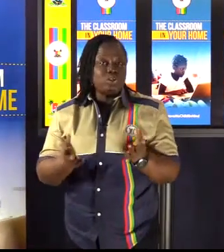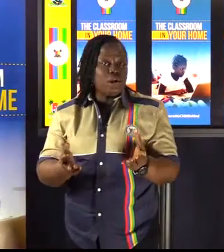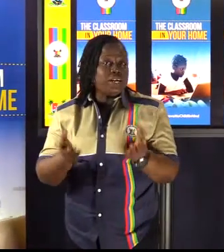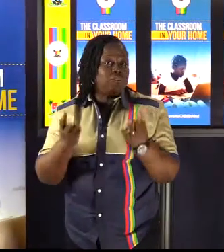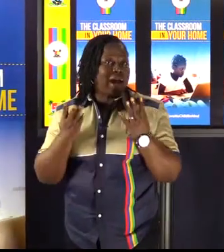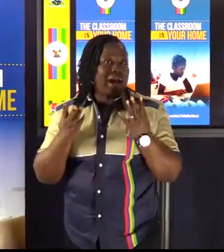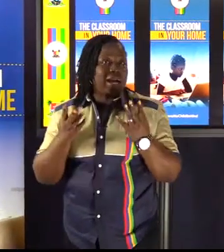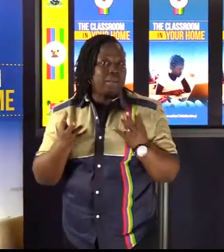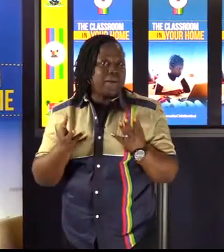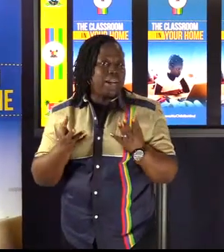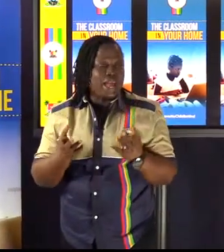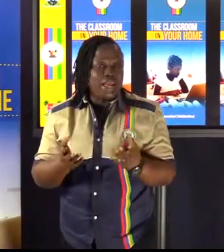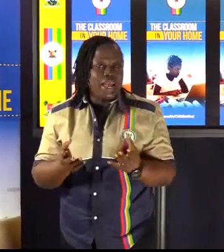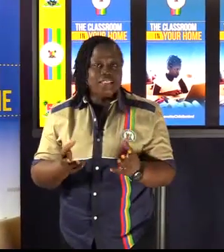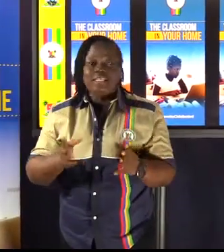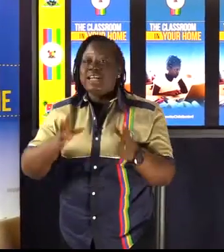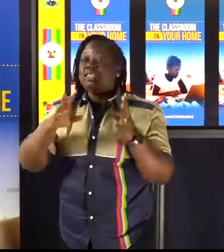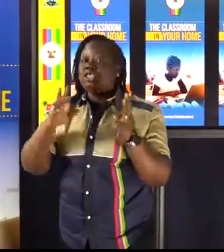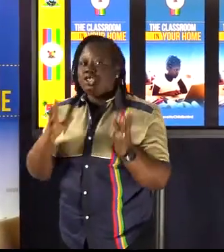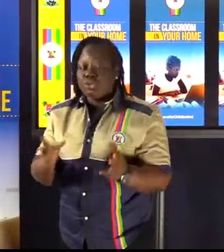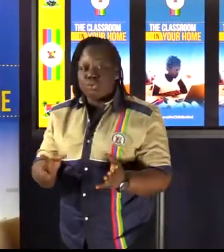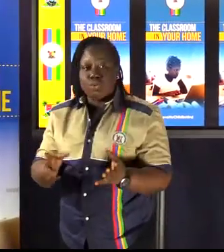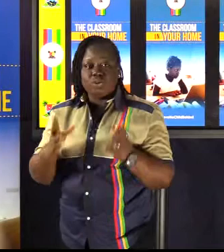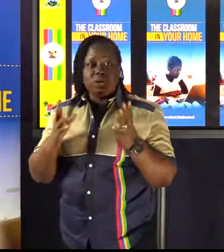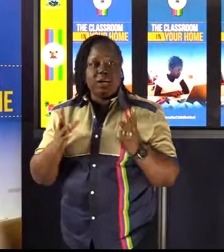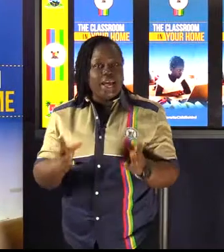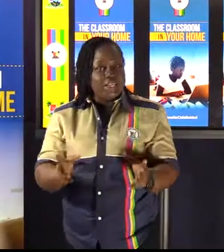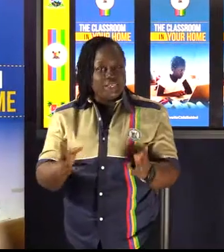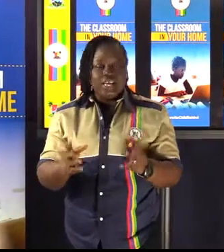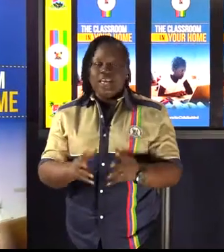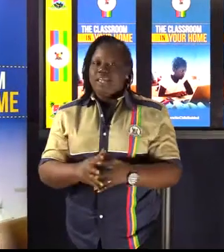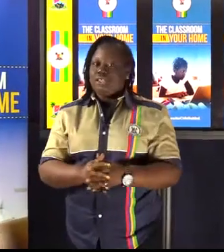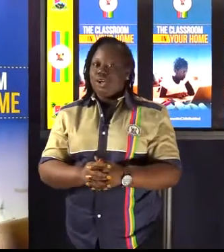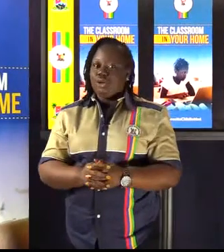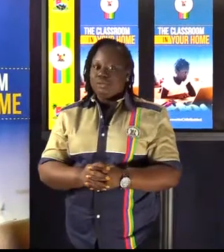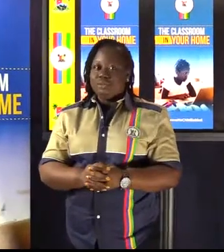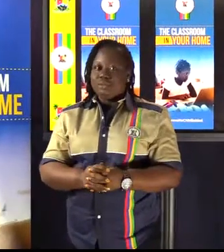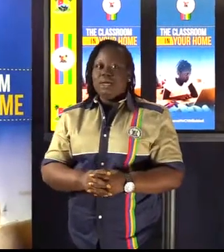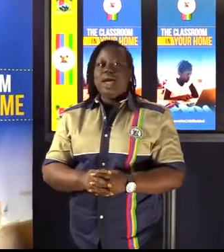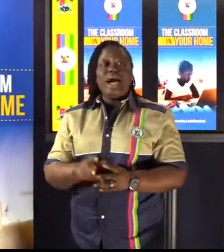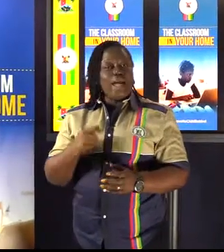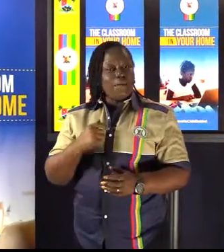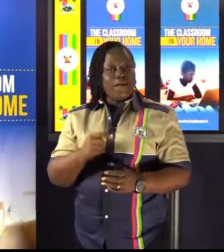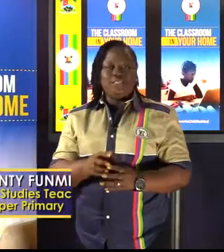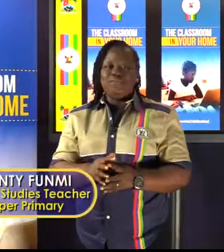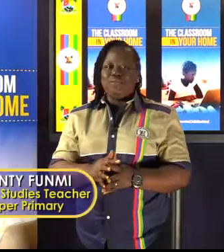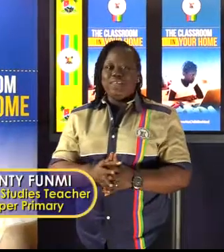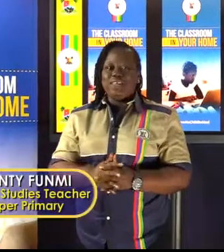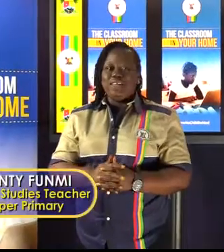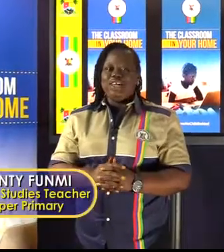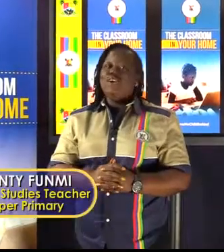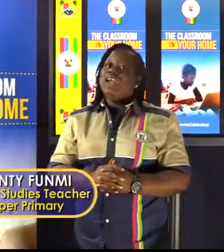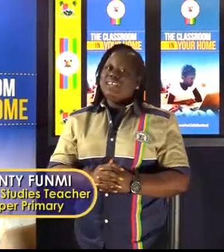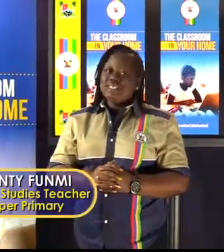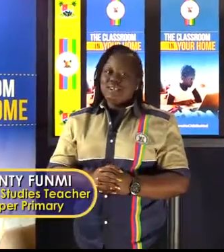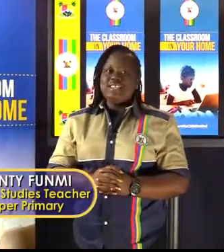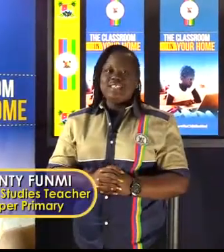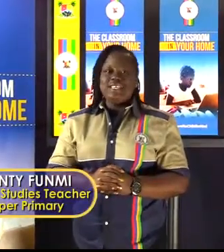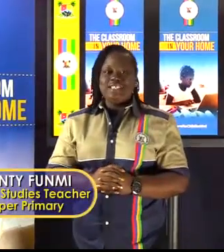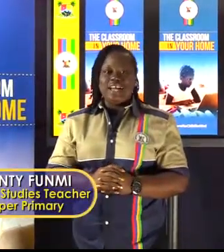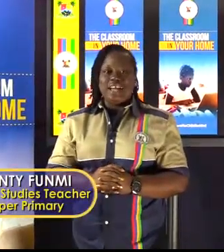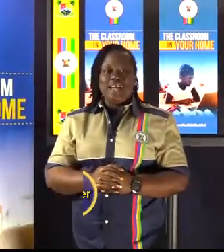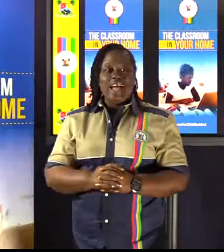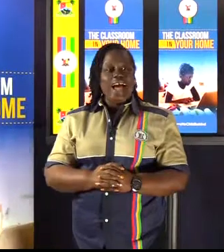to ensure that you're academically engaged in addition to what you're learning in school. I am Auntie Fumi, your English